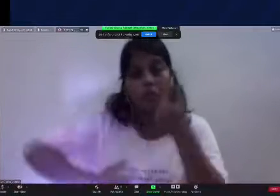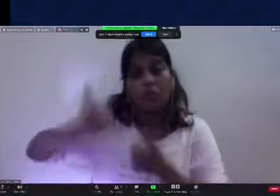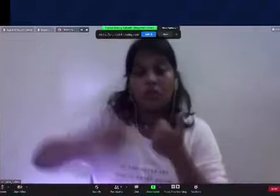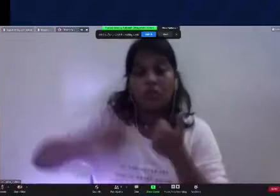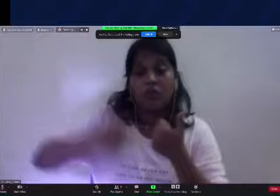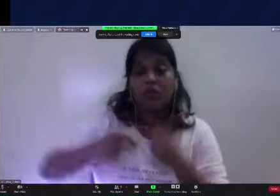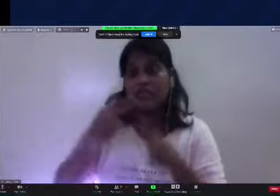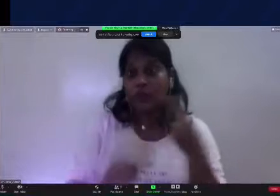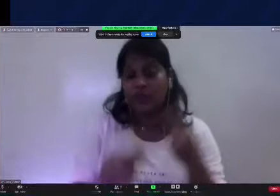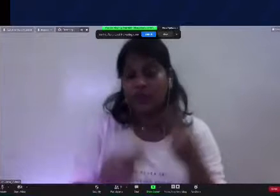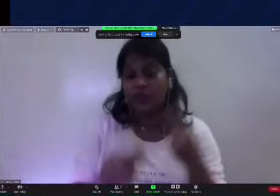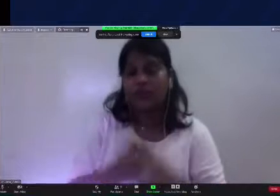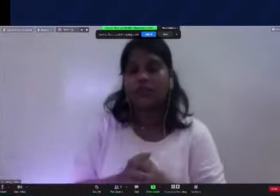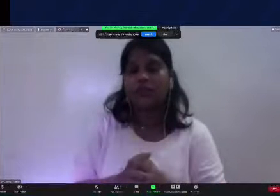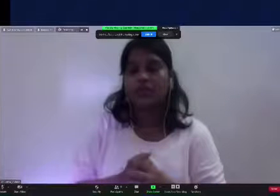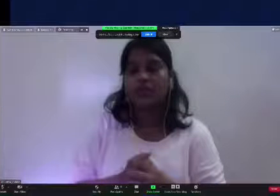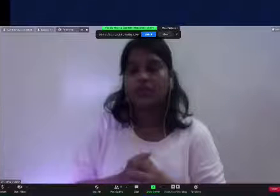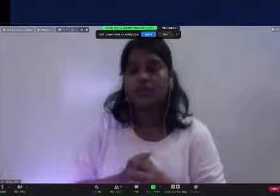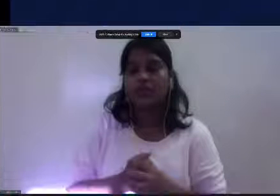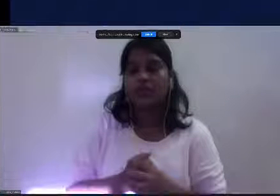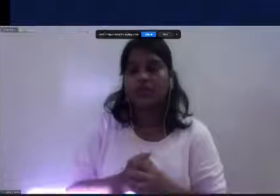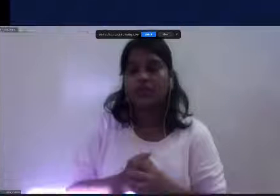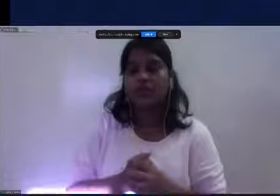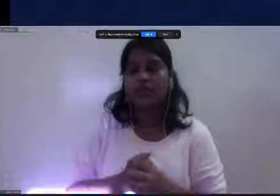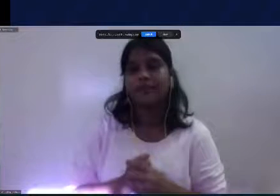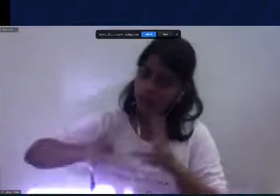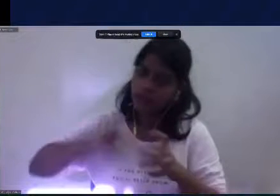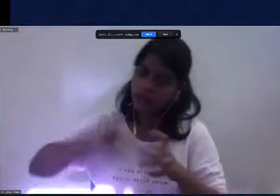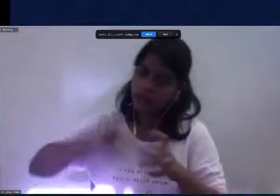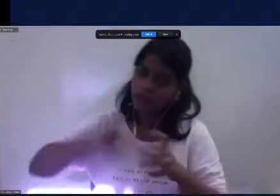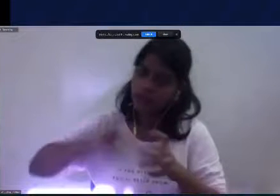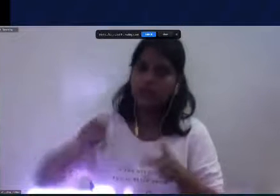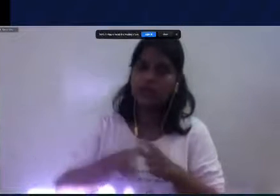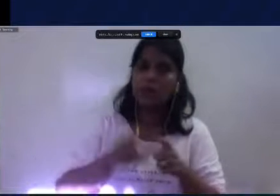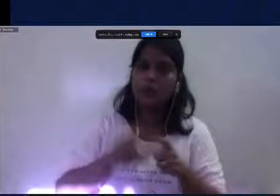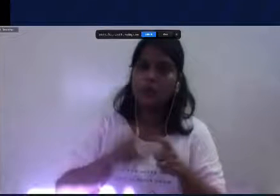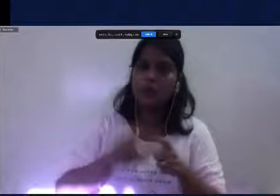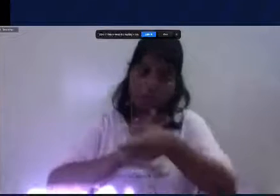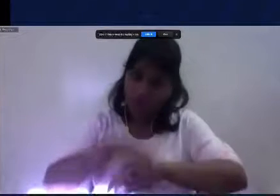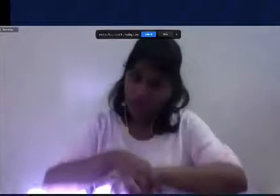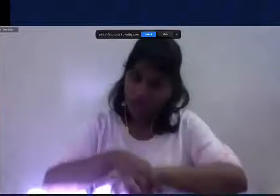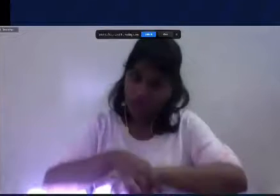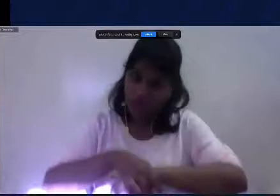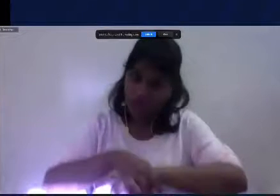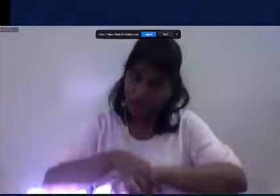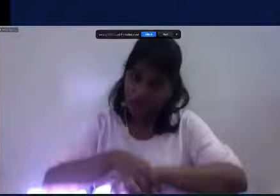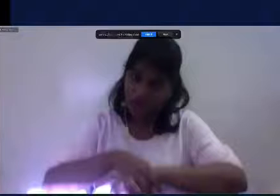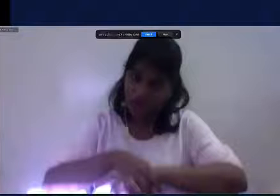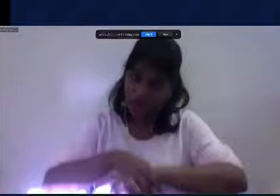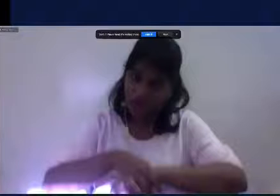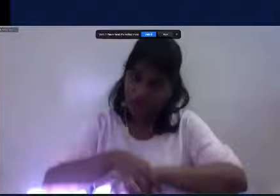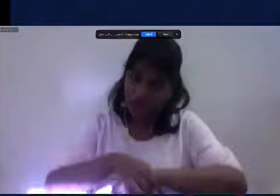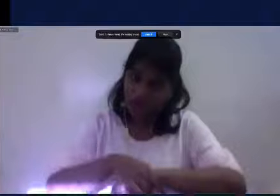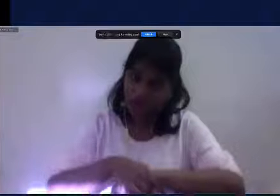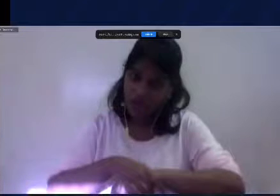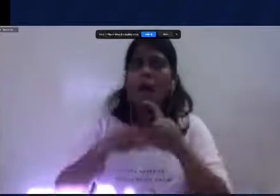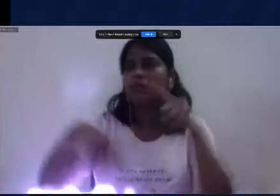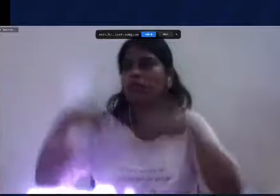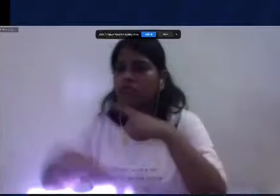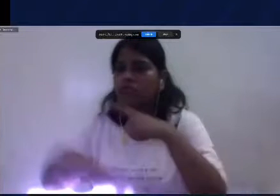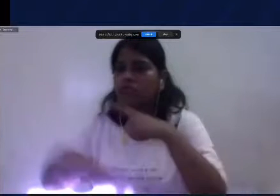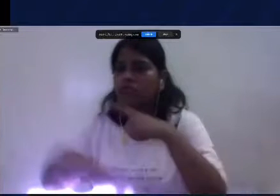Now, had they just manufactured this wristband by themselves and had not looked at really the ecosystem, they would possibly not